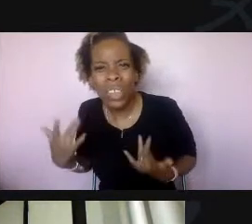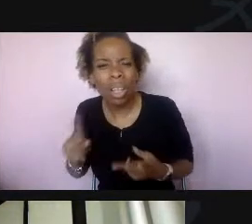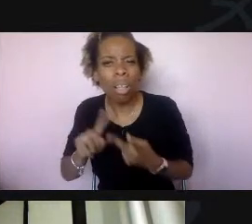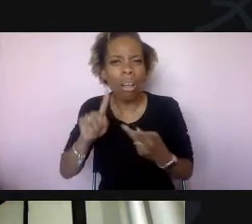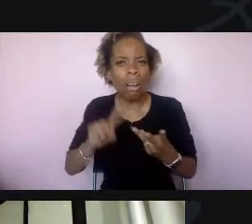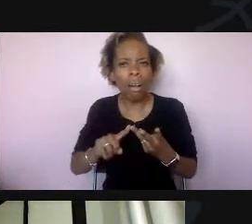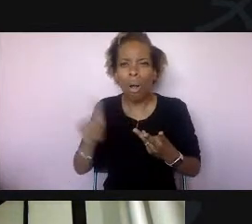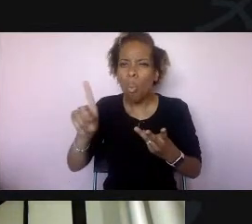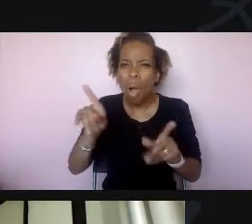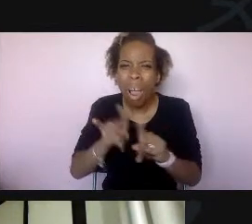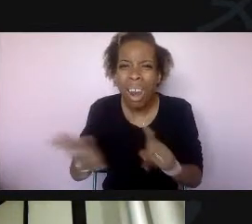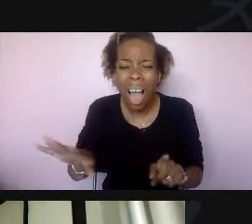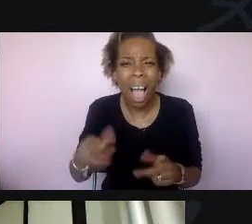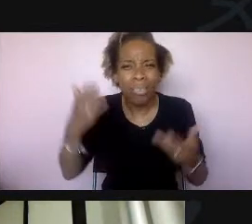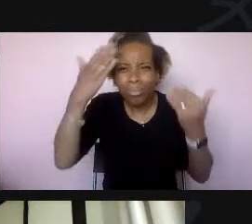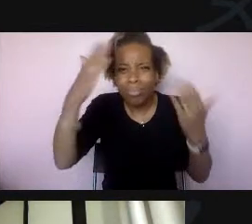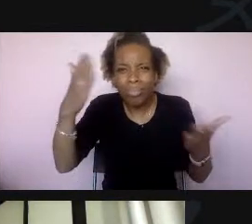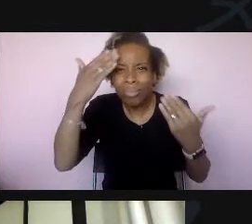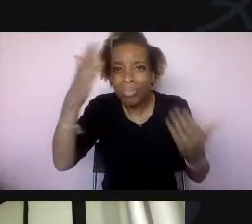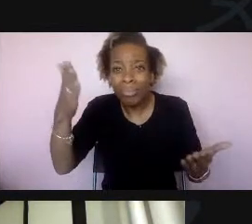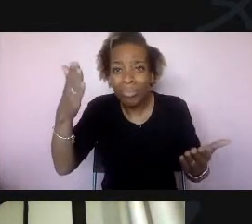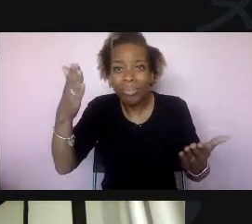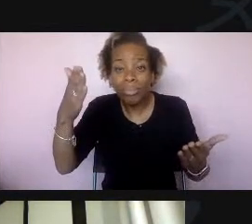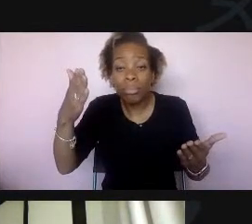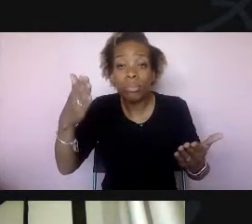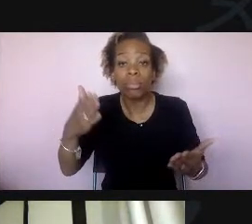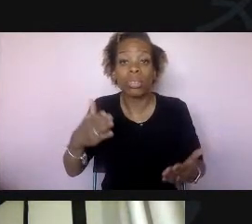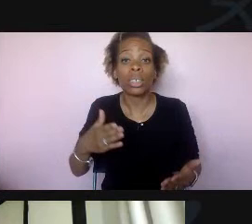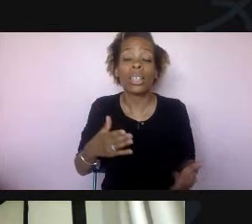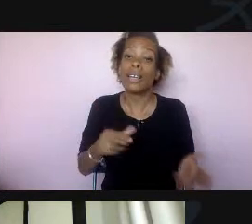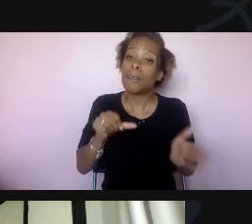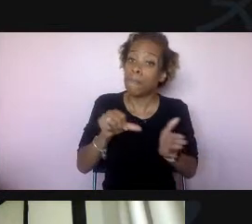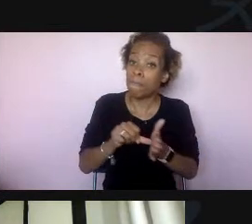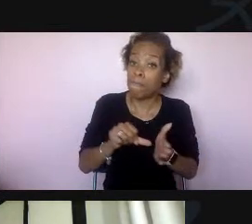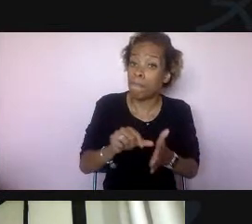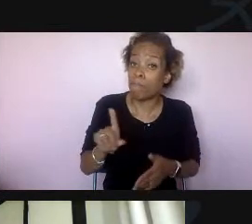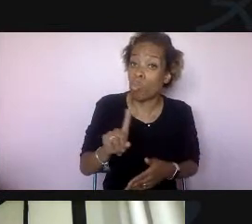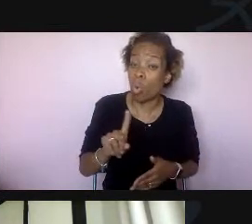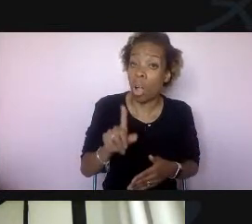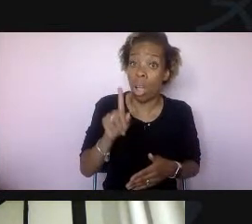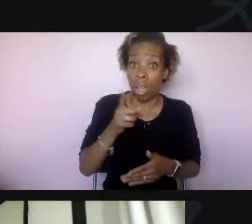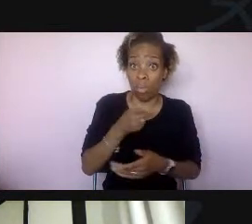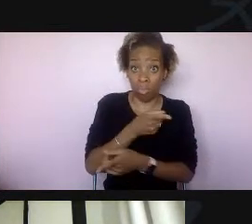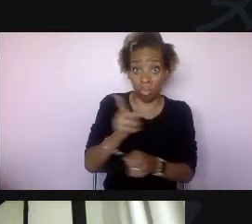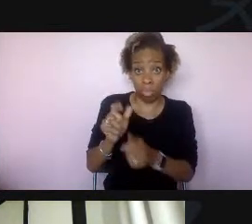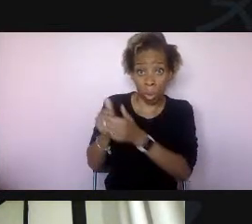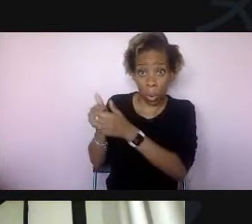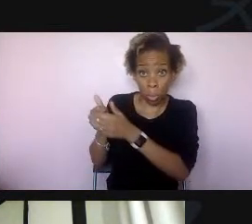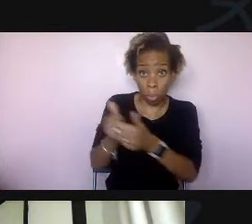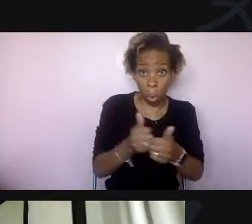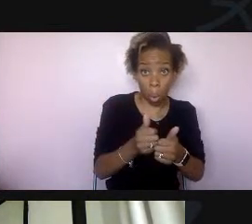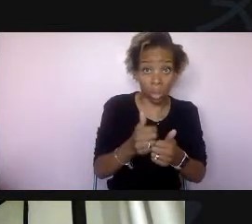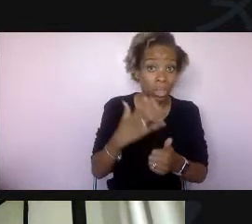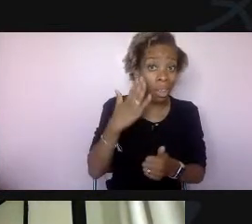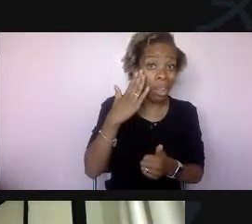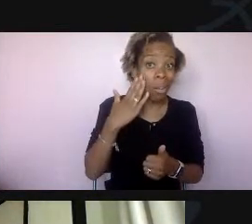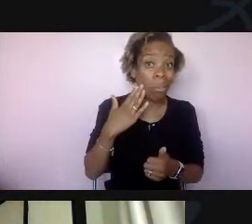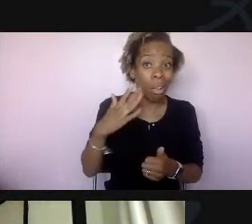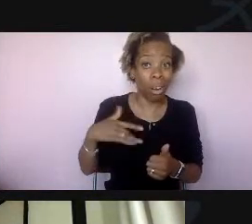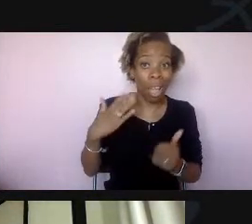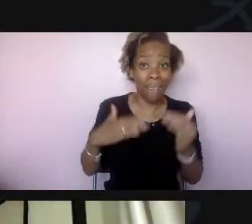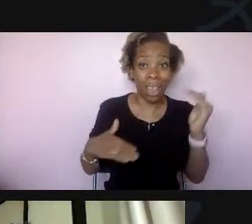think the difficulty is if you're trying to support Black Lives Matter movement through the